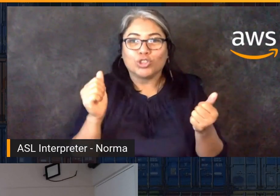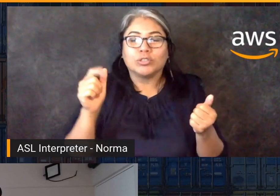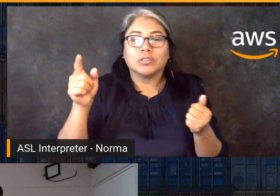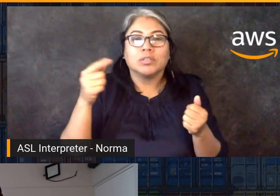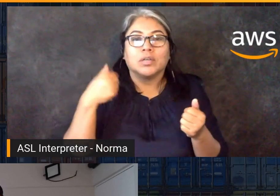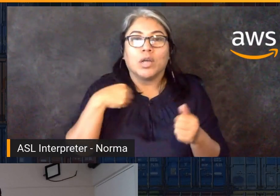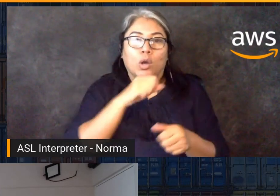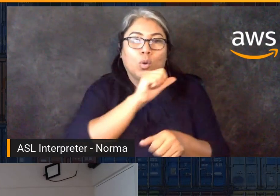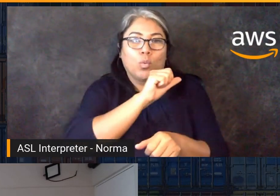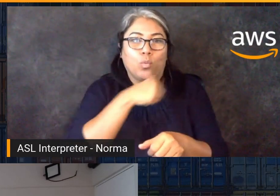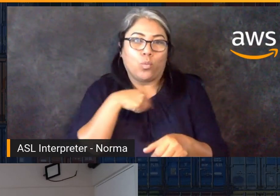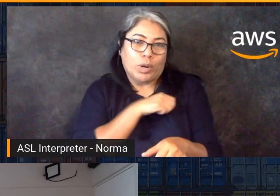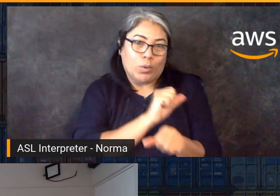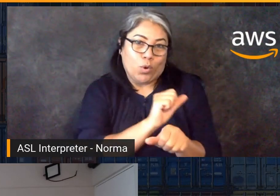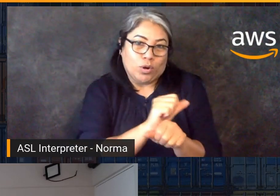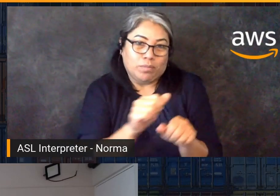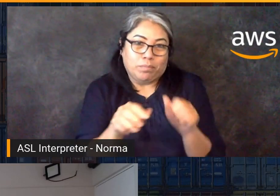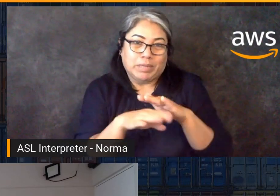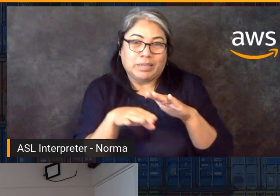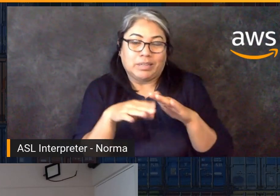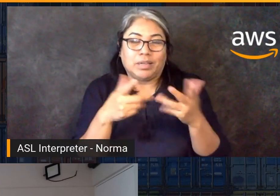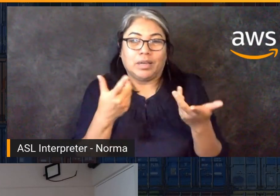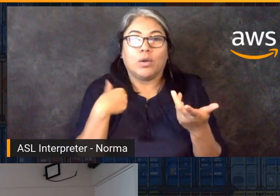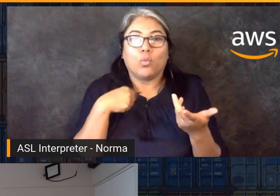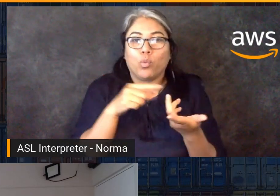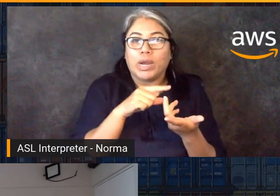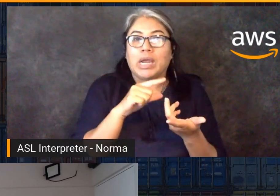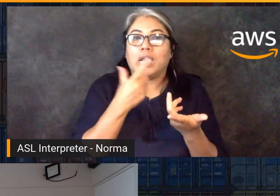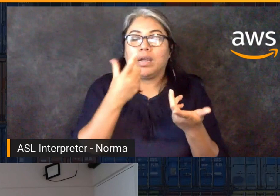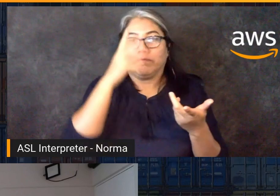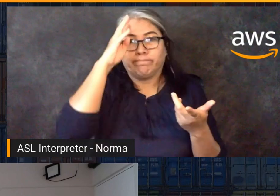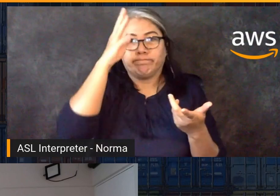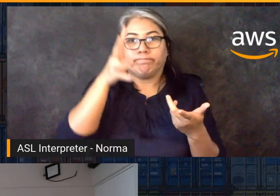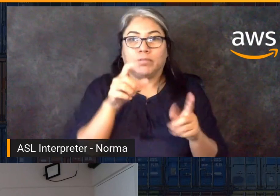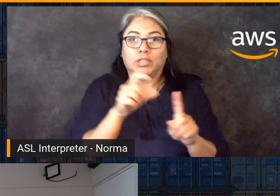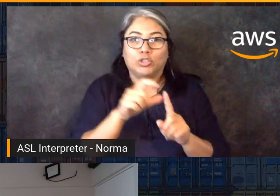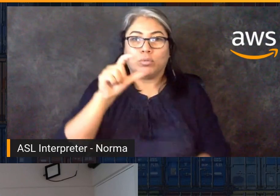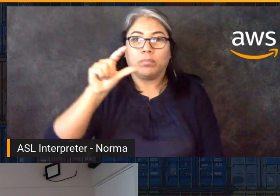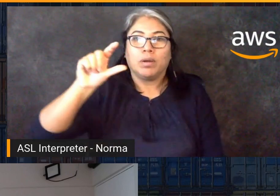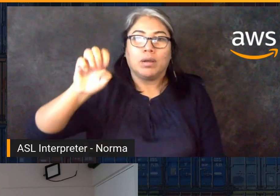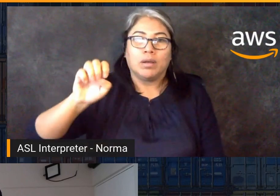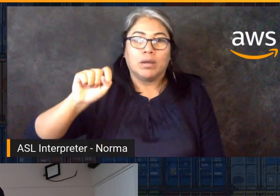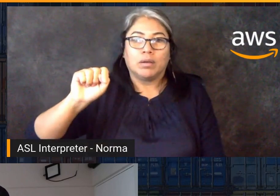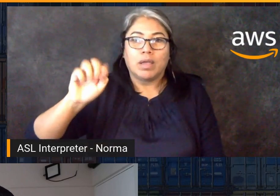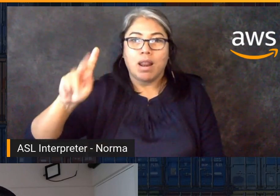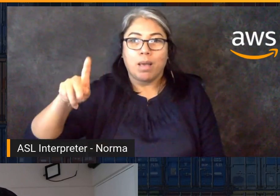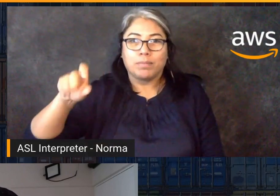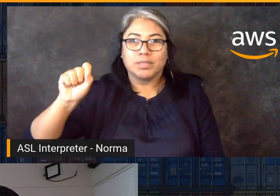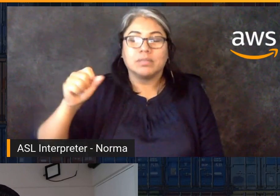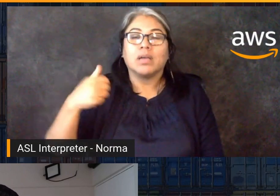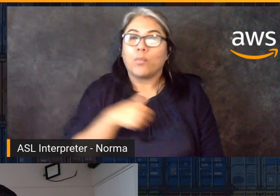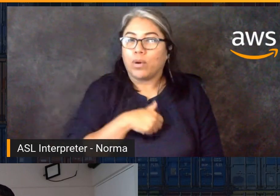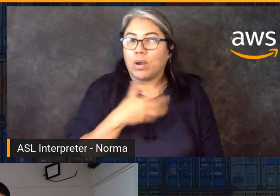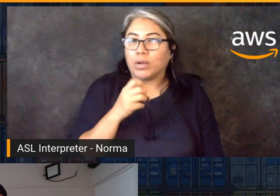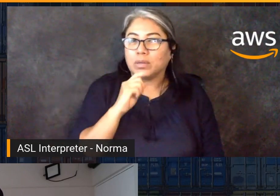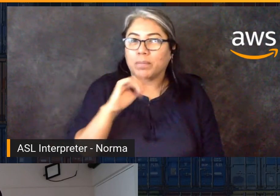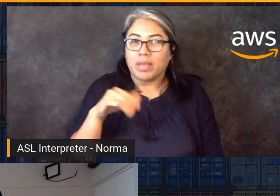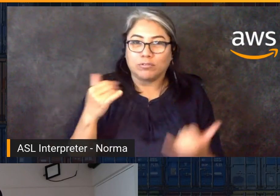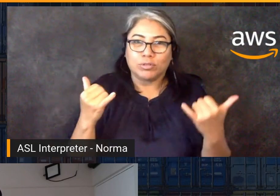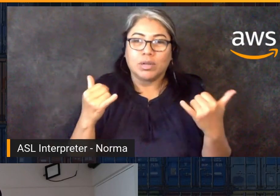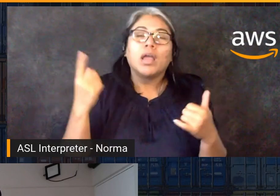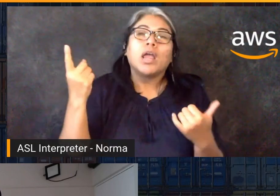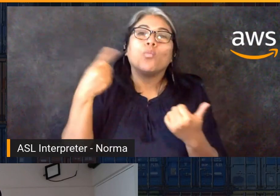WeaveWorks, we basically coined the term GitOps, and that's basically what I want to talk to you about today, right? Like, and in one area